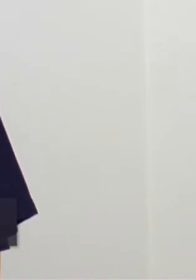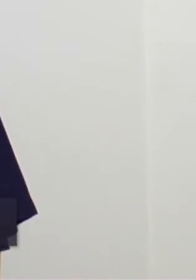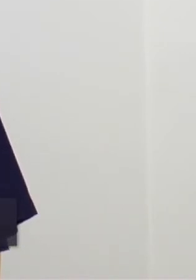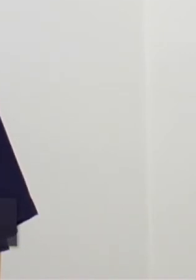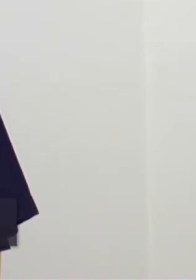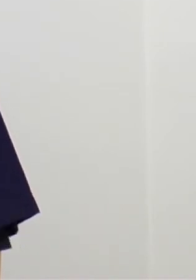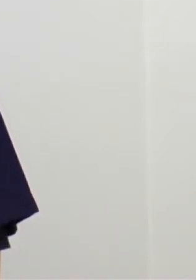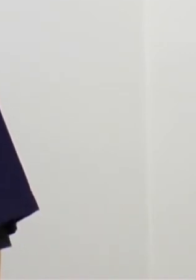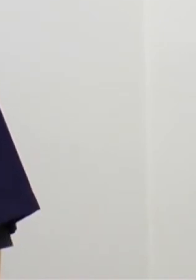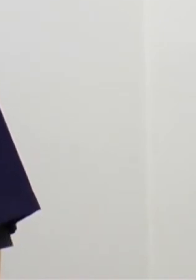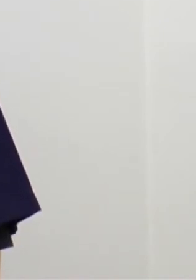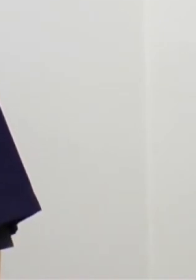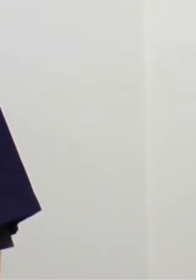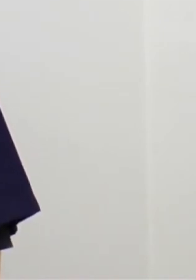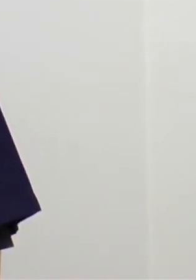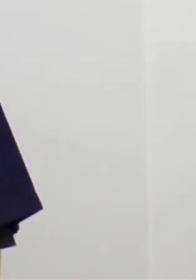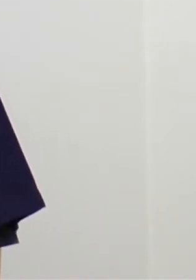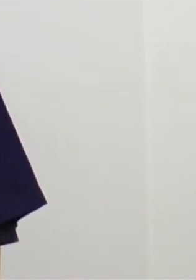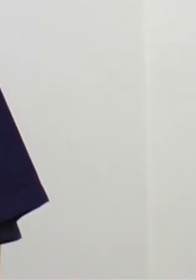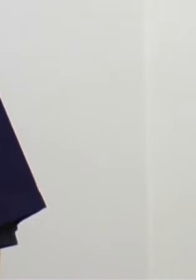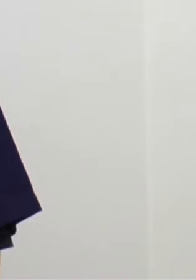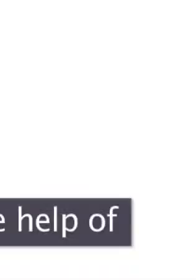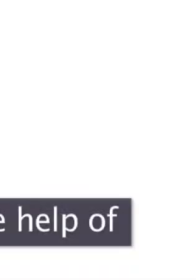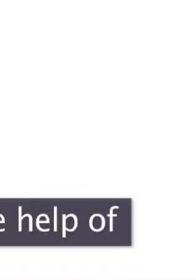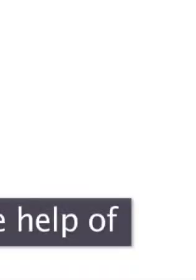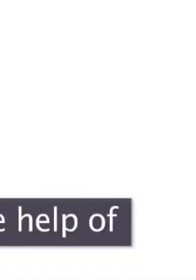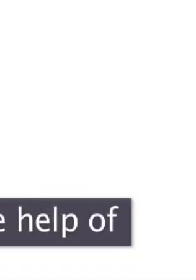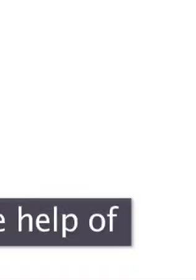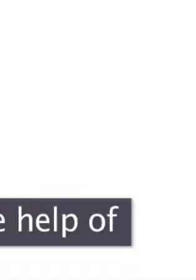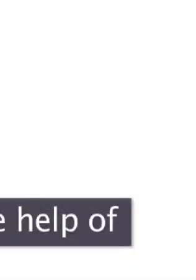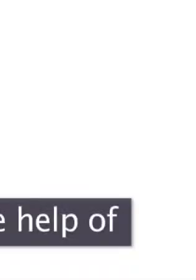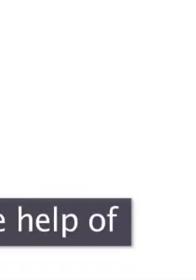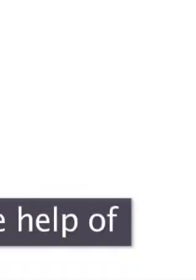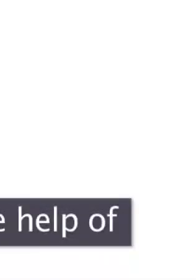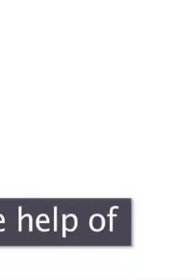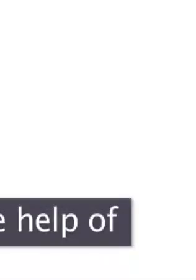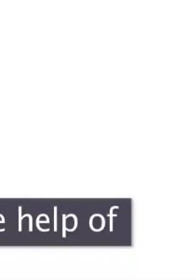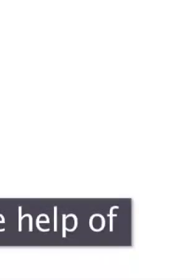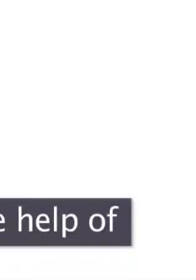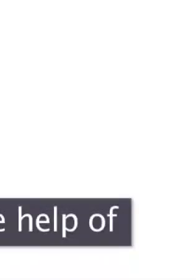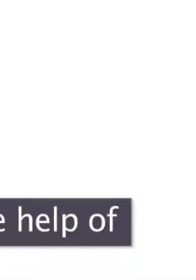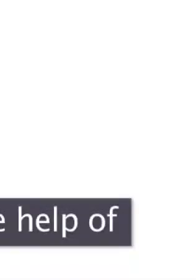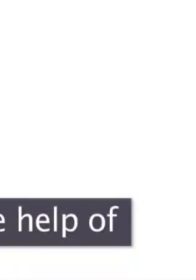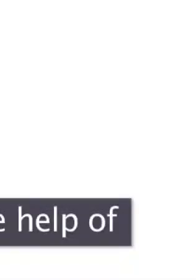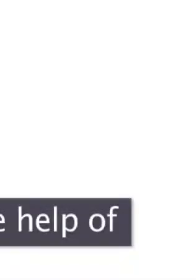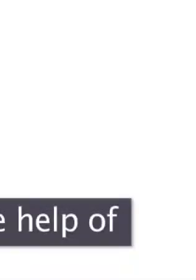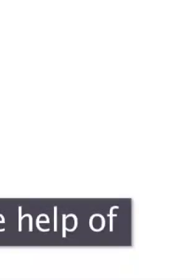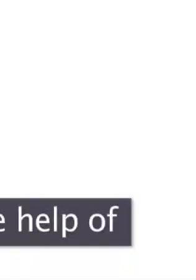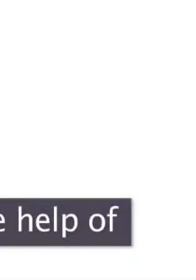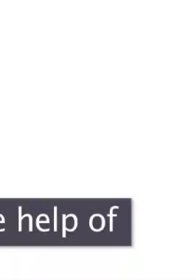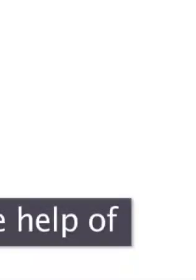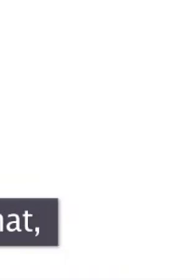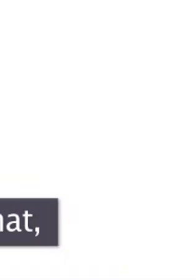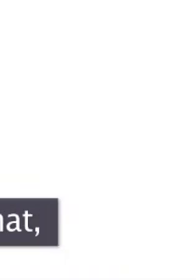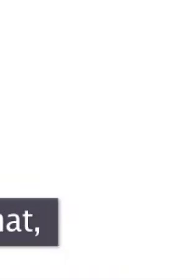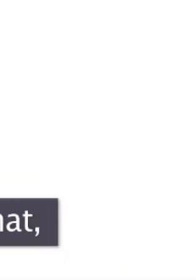between patients. And we started wearing this. We adopted the hashtag, and I looked like this. And with the help of social